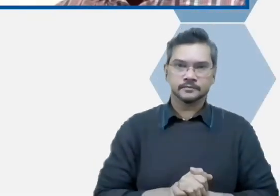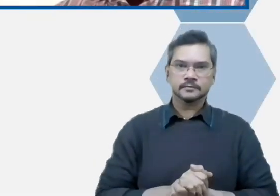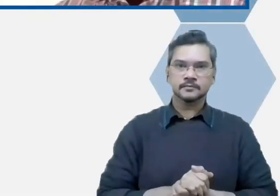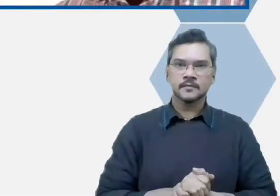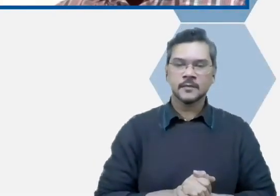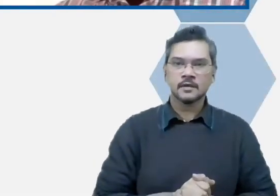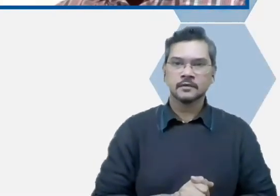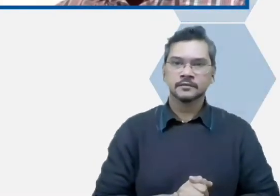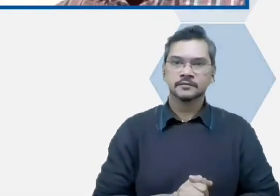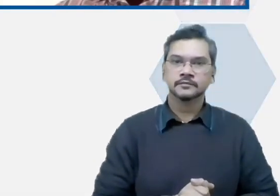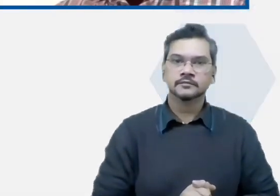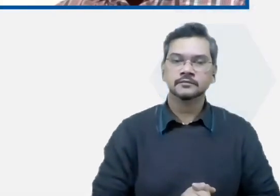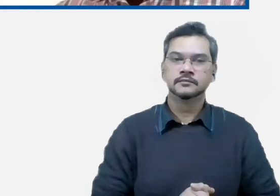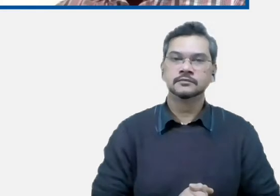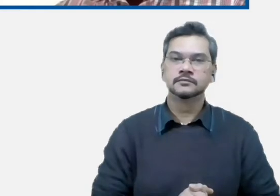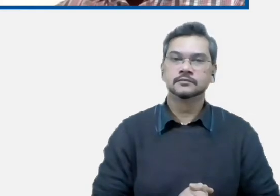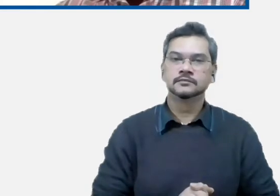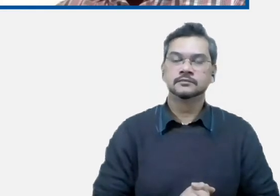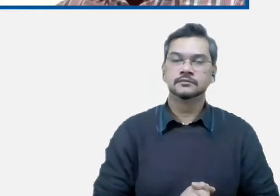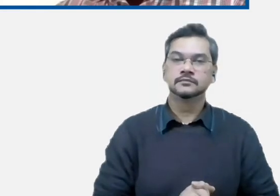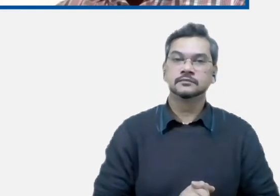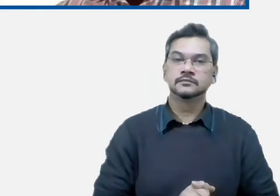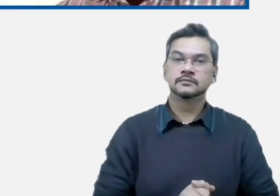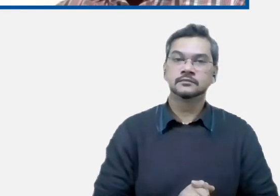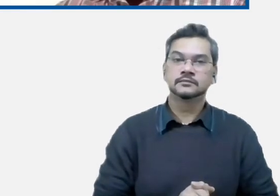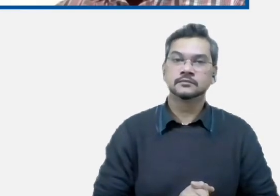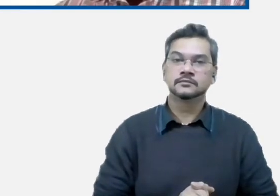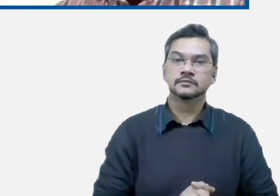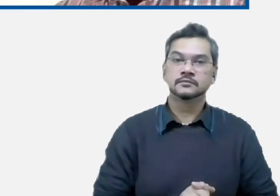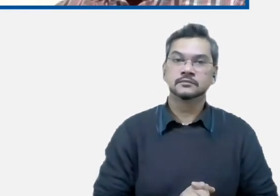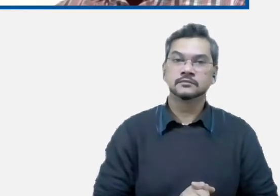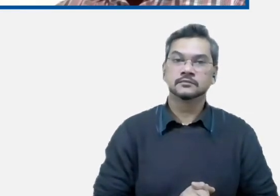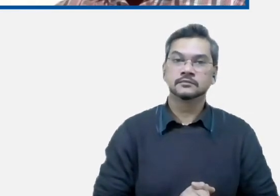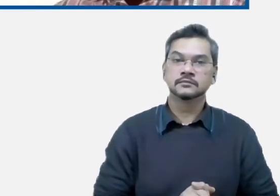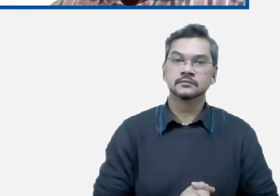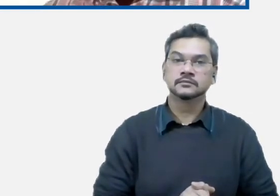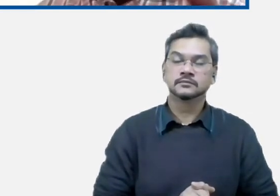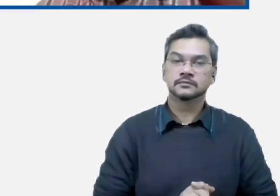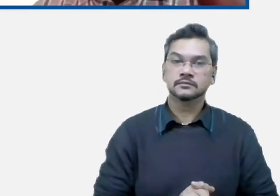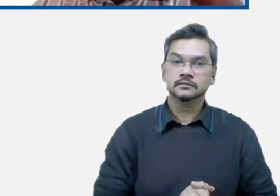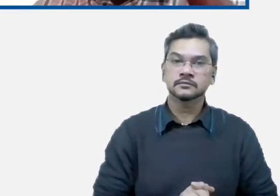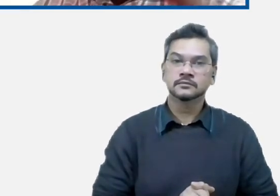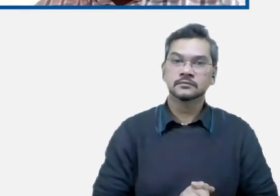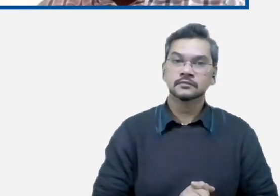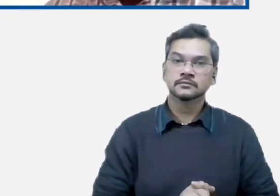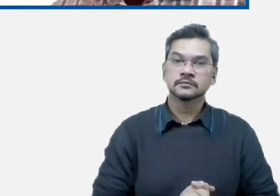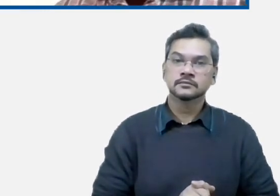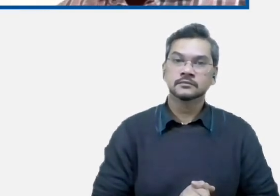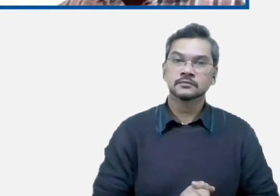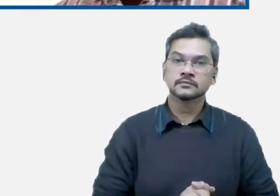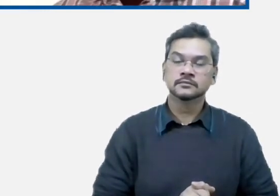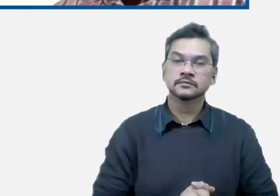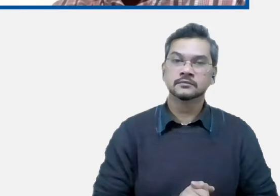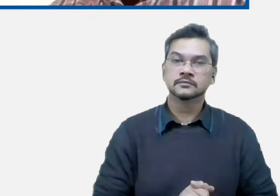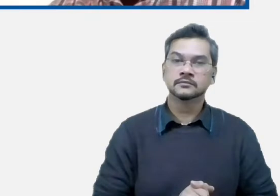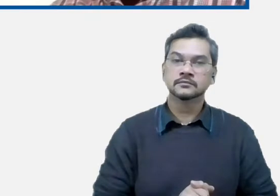comment from Sophie Nyokabi to use the word harmonize program of action. Do